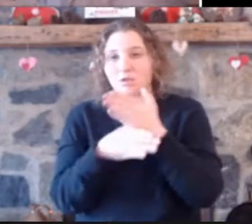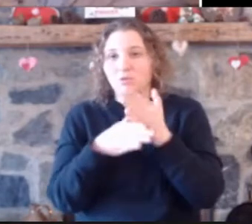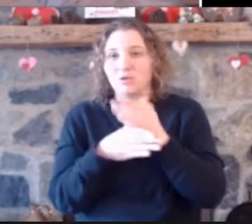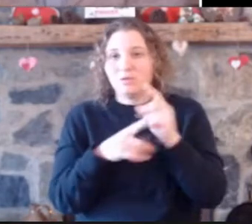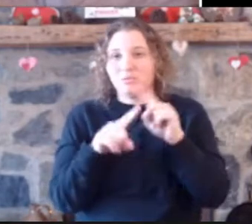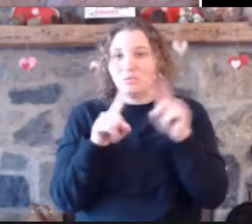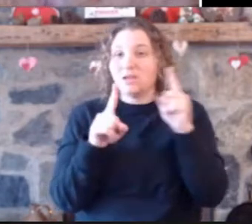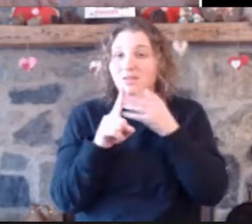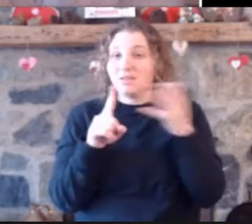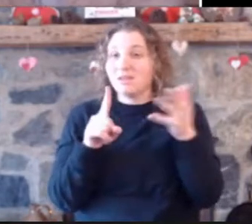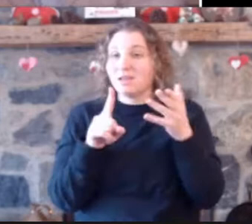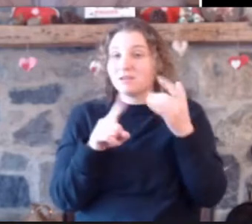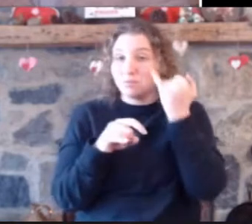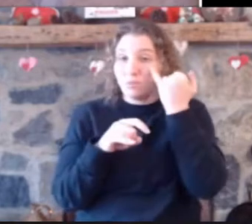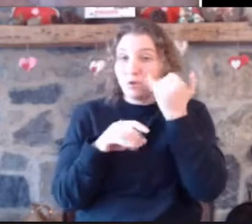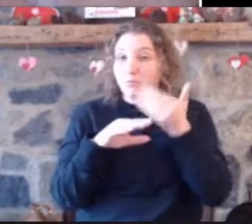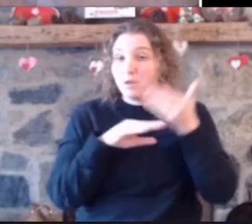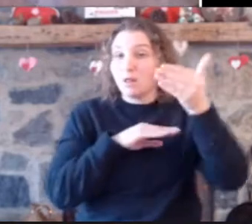after it are buried under it.